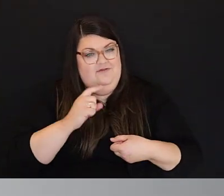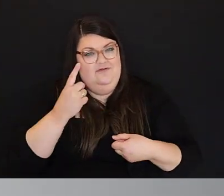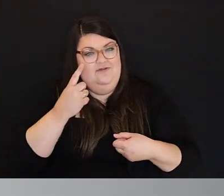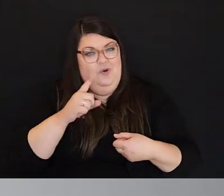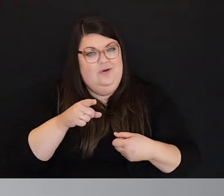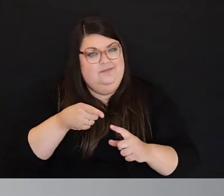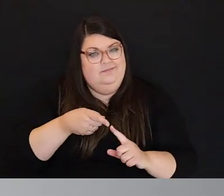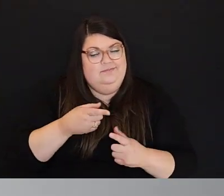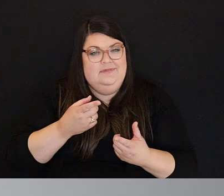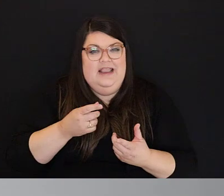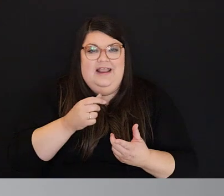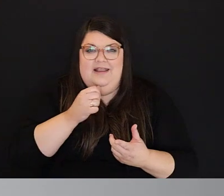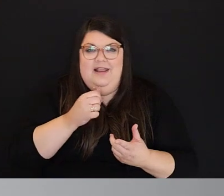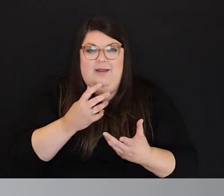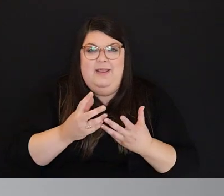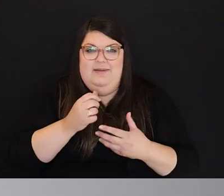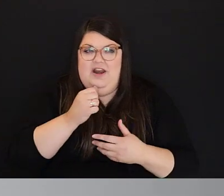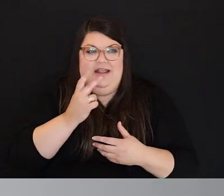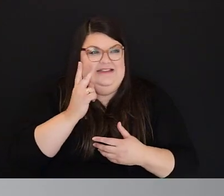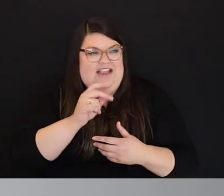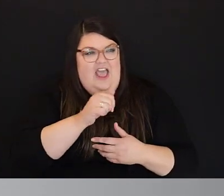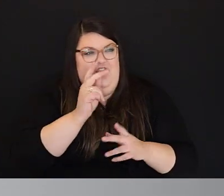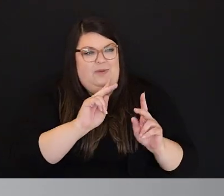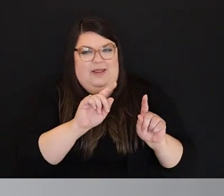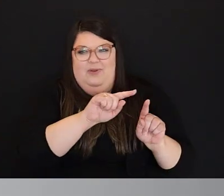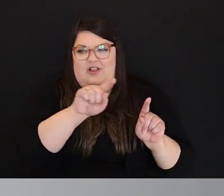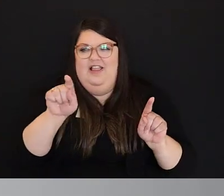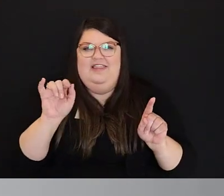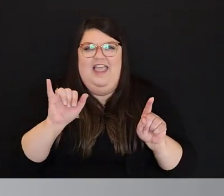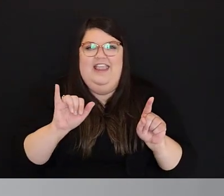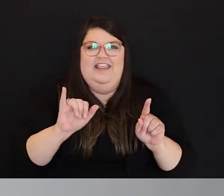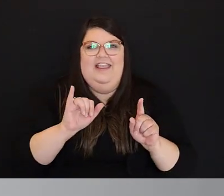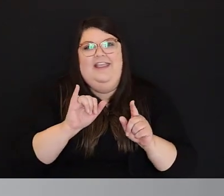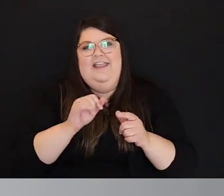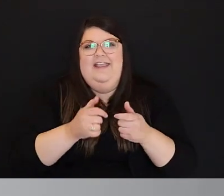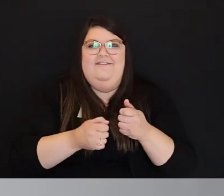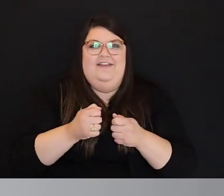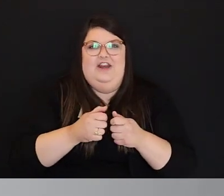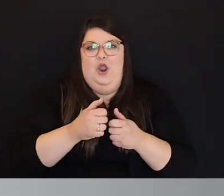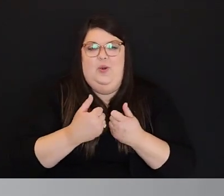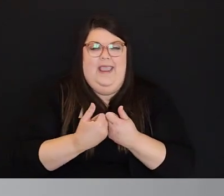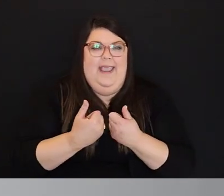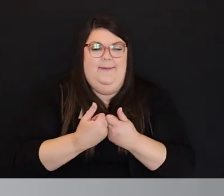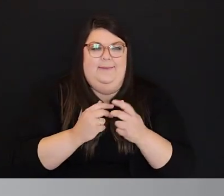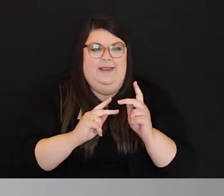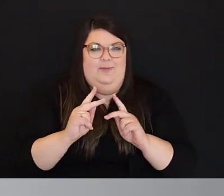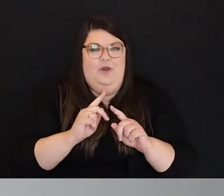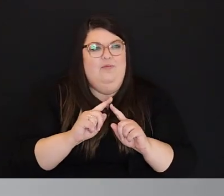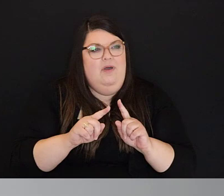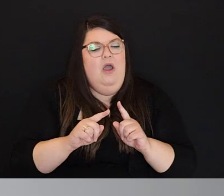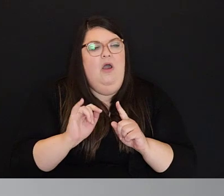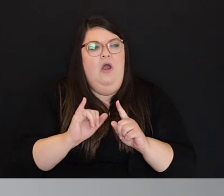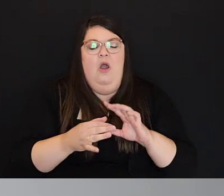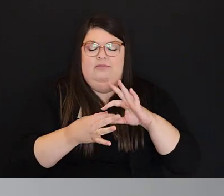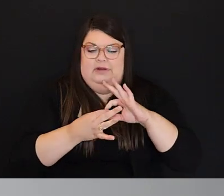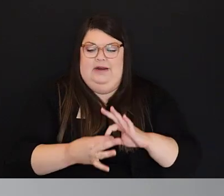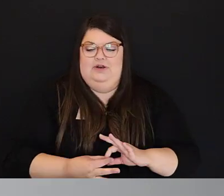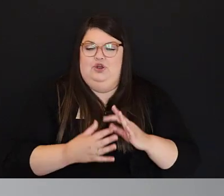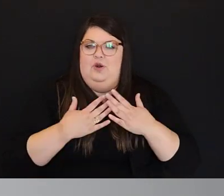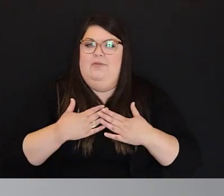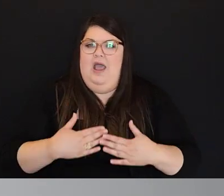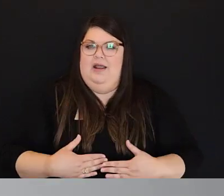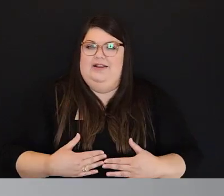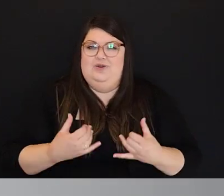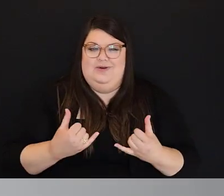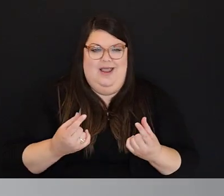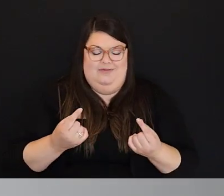you know, and you're able to not see other people as like video game, you know, people in the world, and you're in your body now what, you